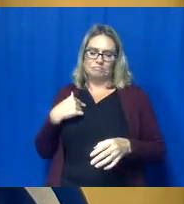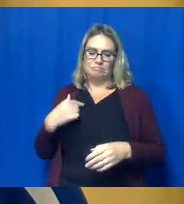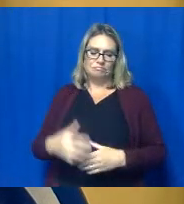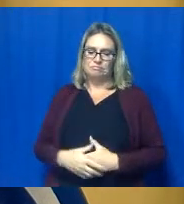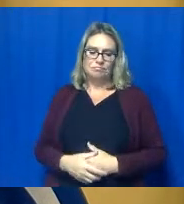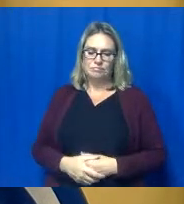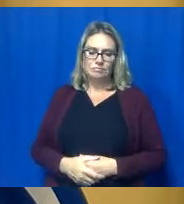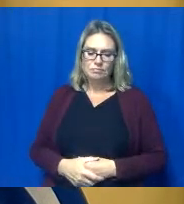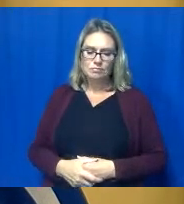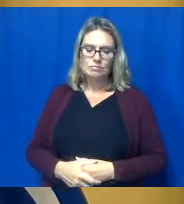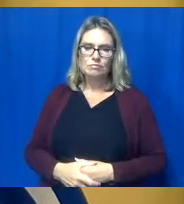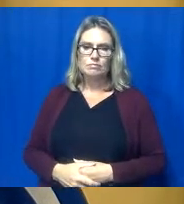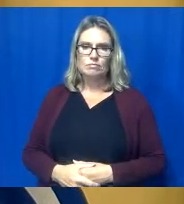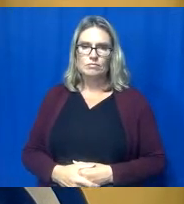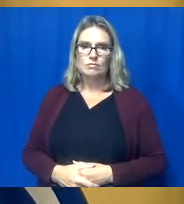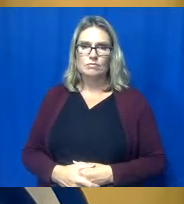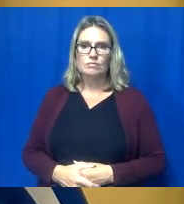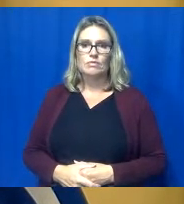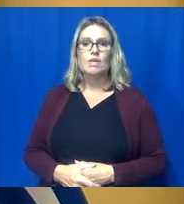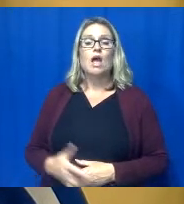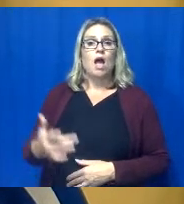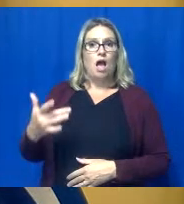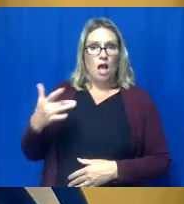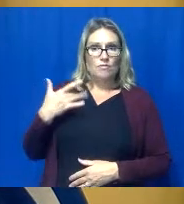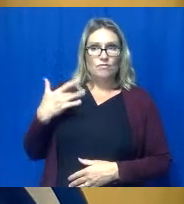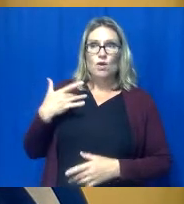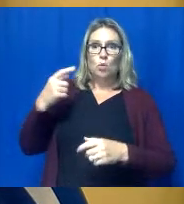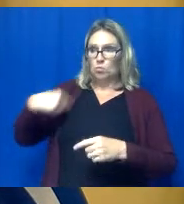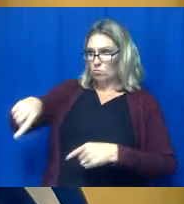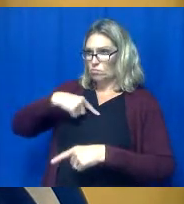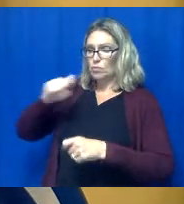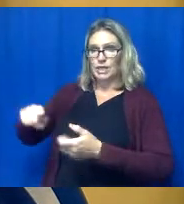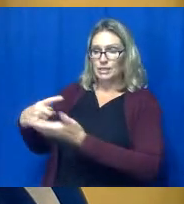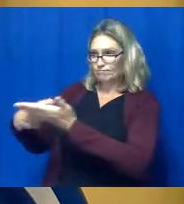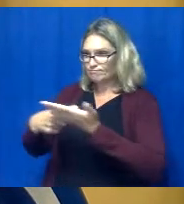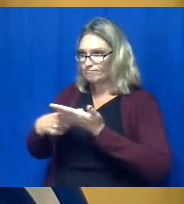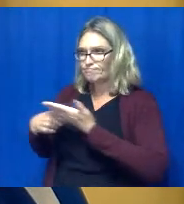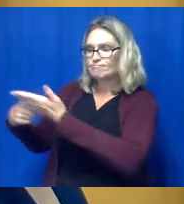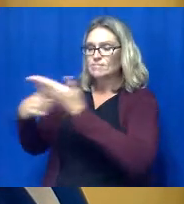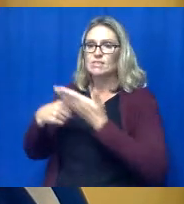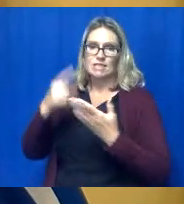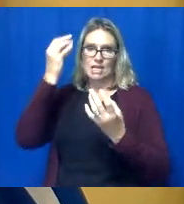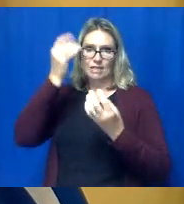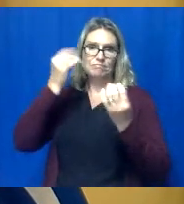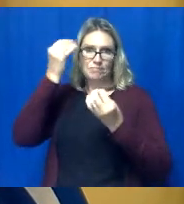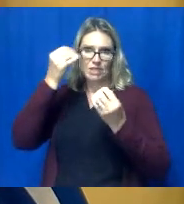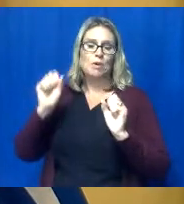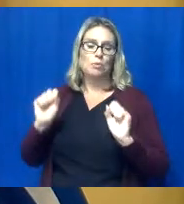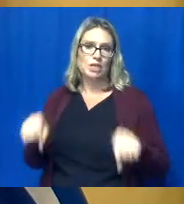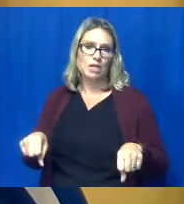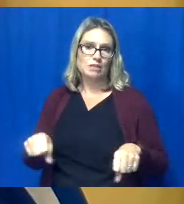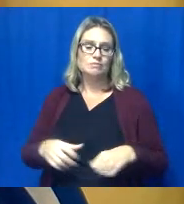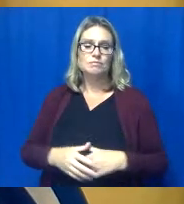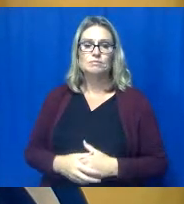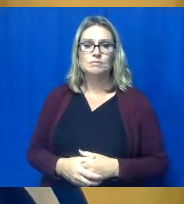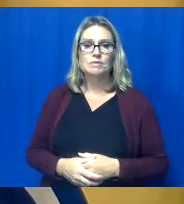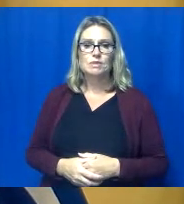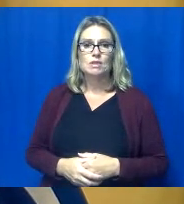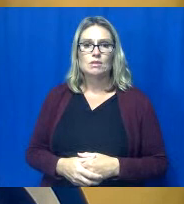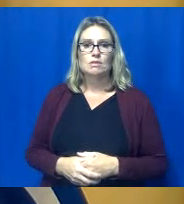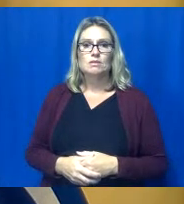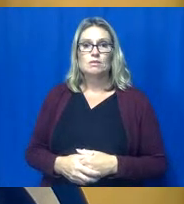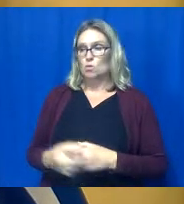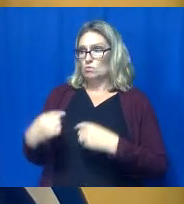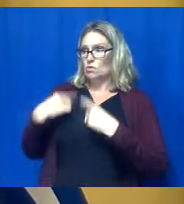I believe that with our partners, we could discuss this and consider this, especially given the experience we've